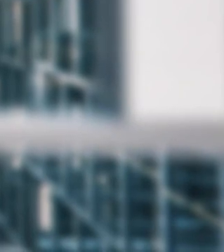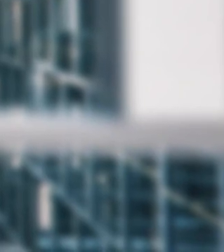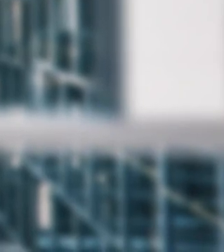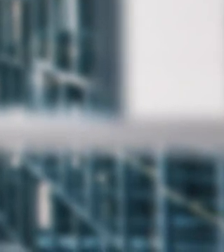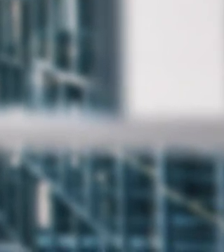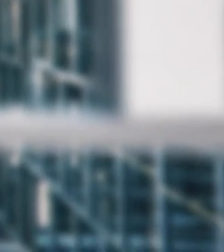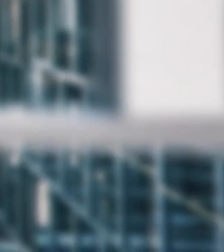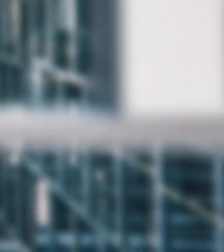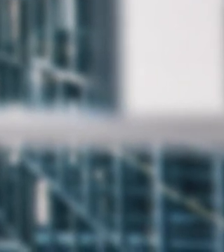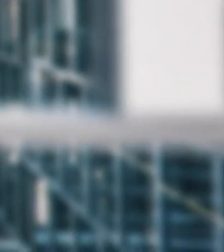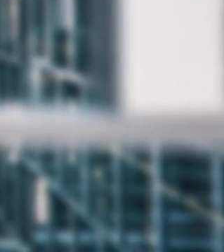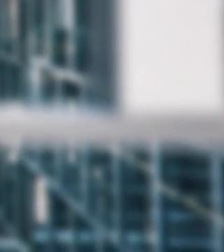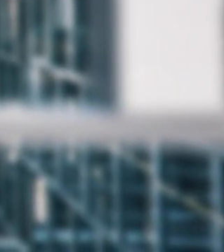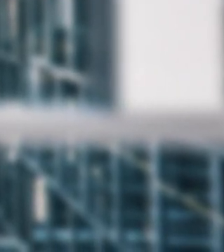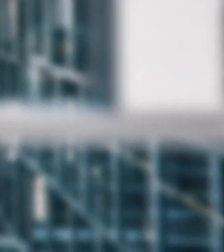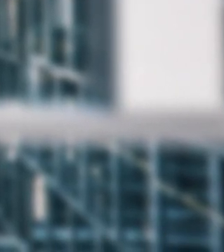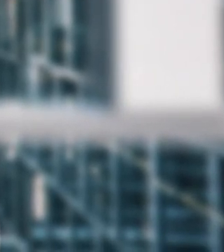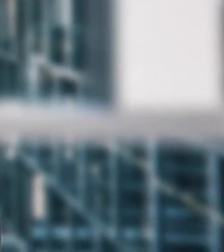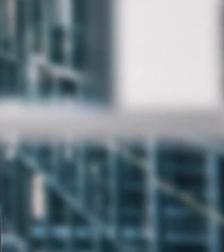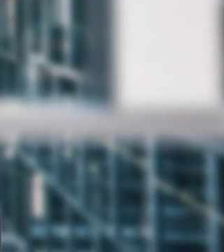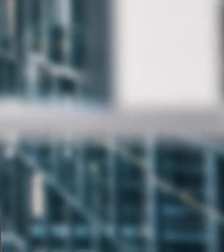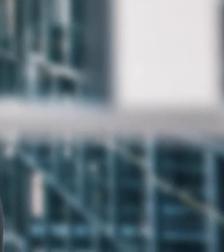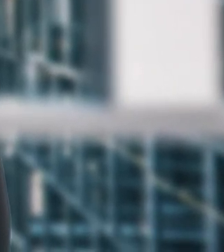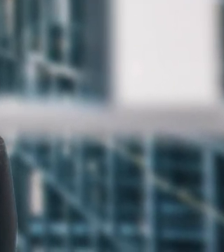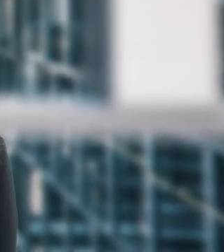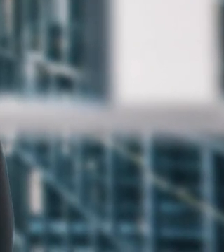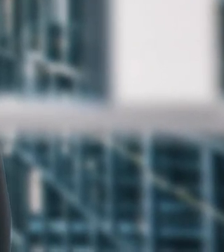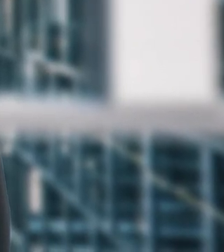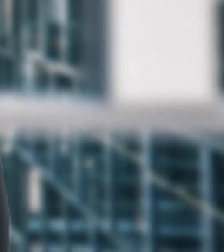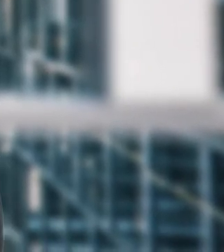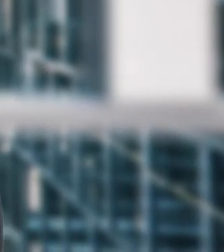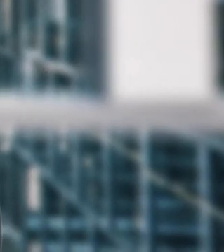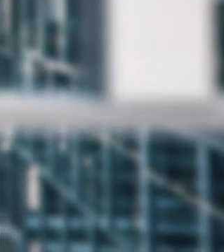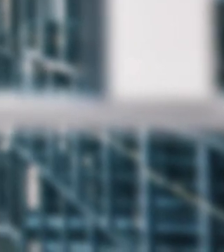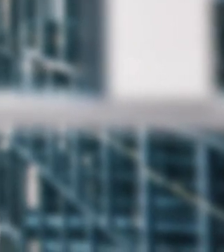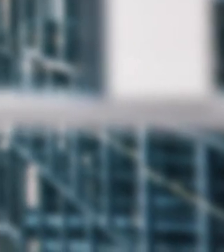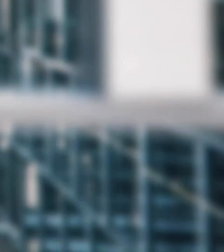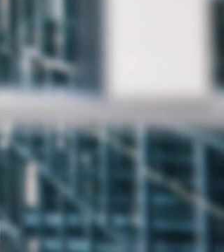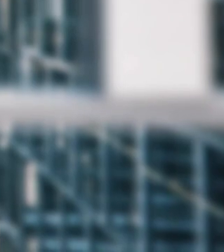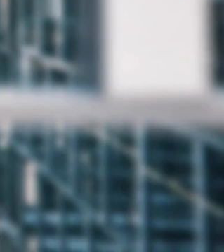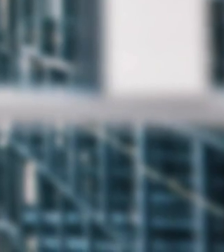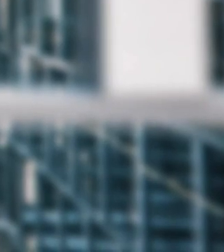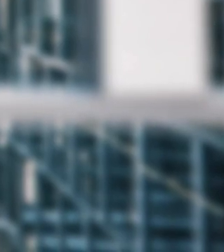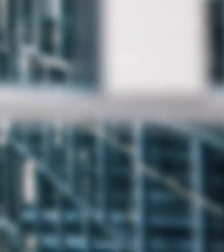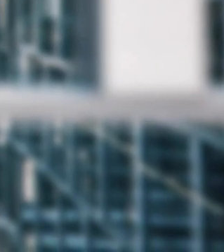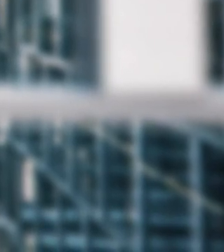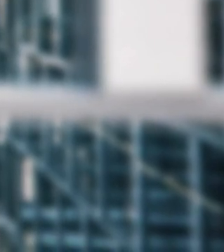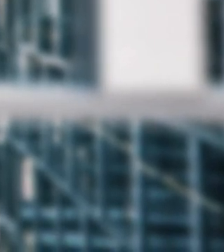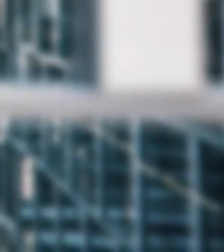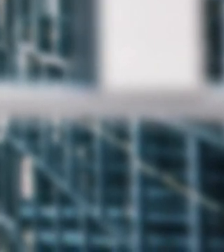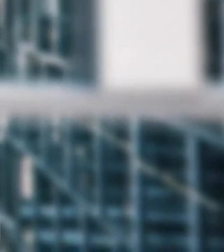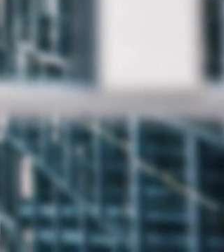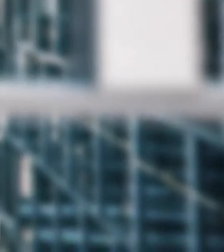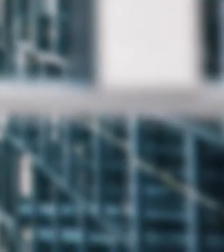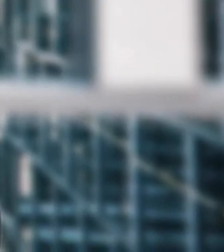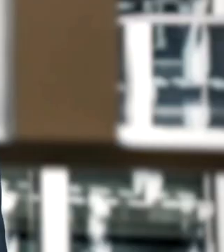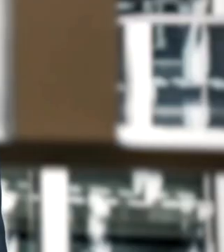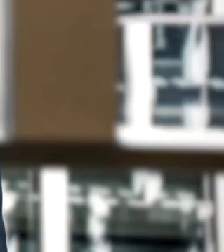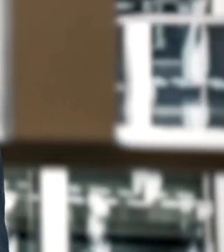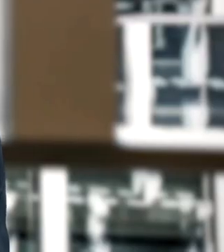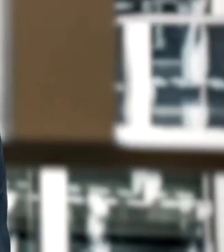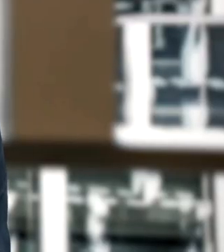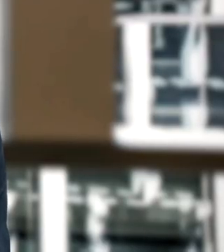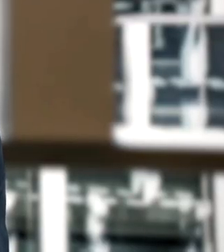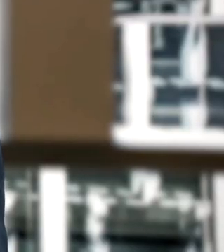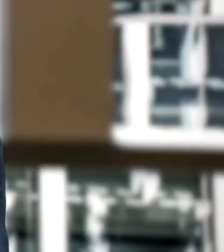is why what I really need from the University of Silesia and from the doctoral school is the support of my international plans. A